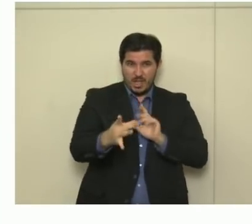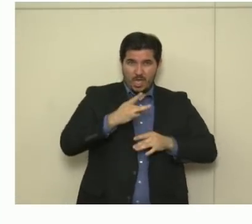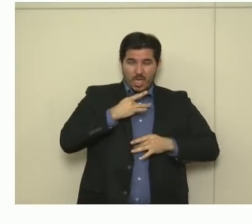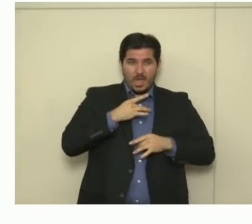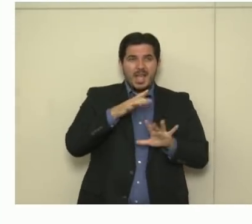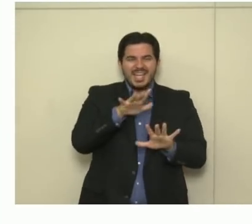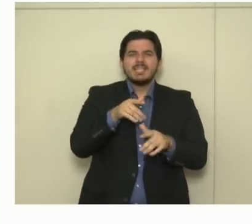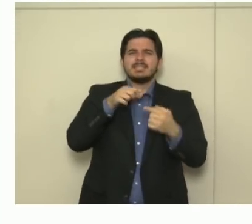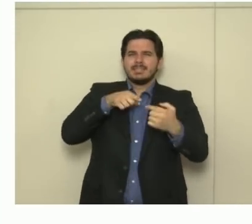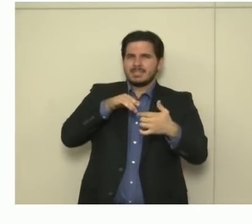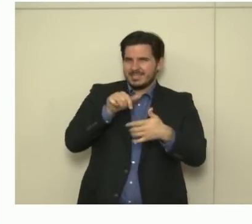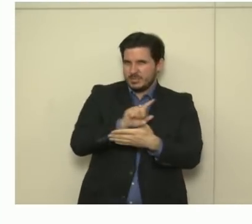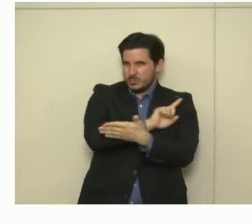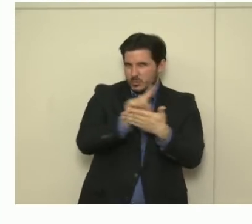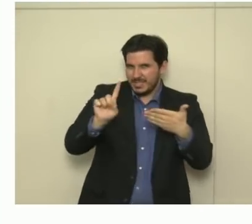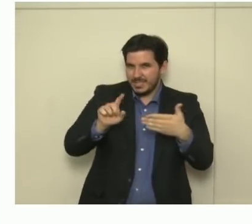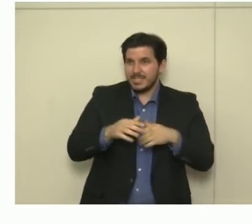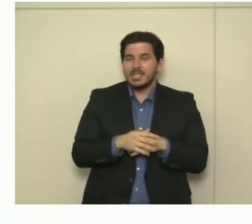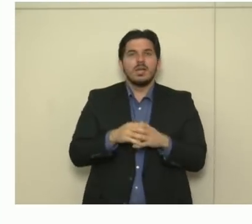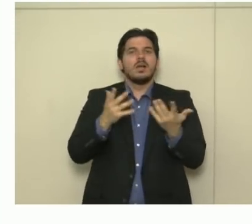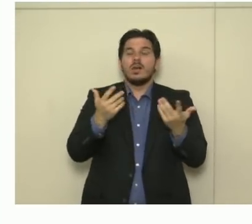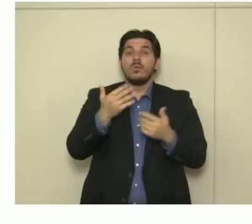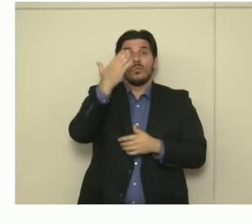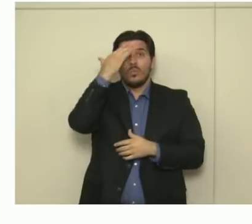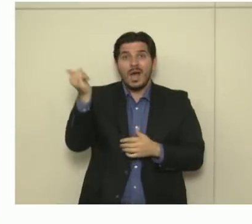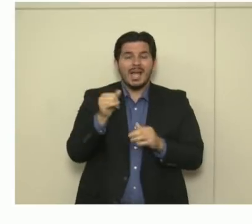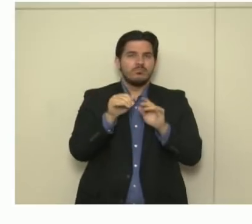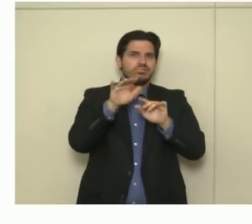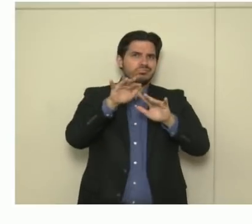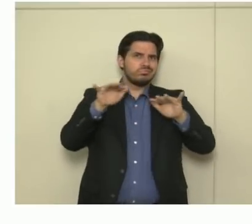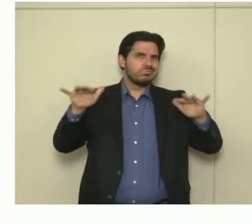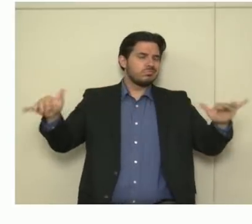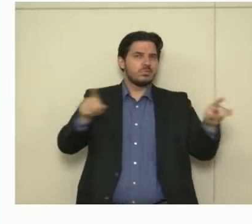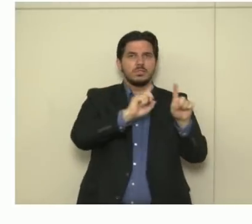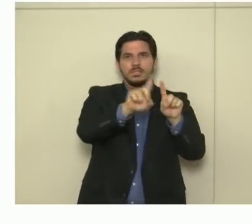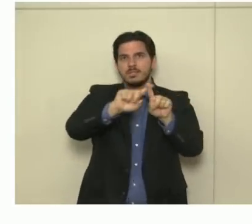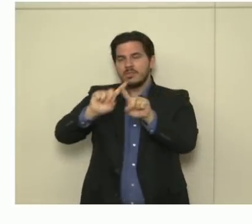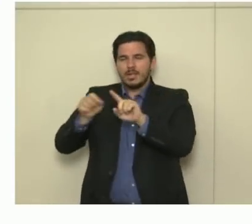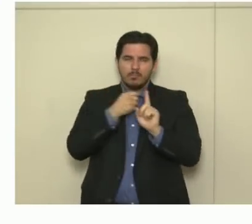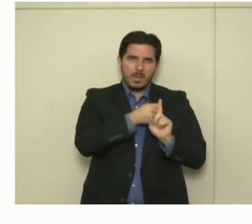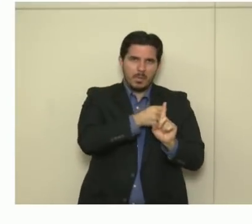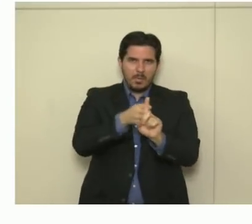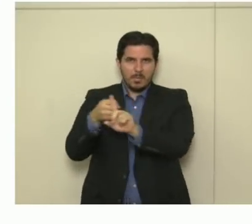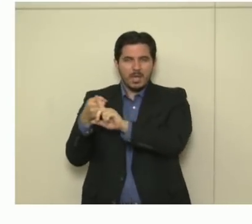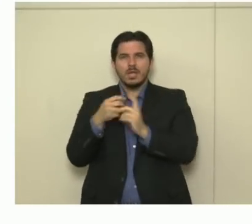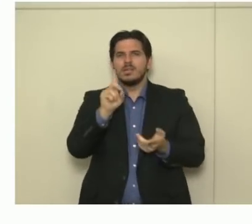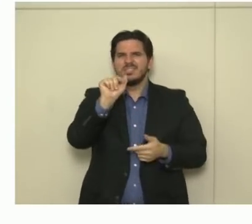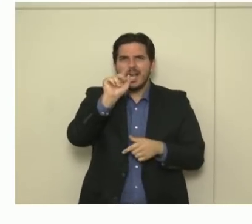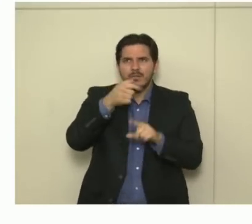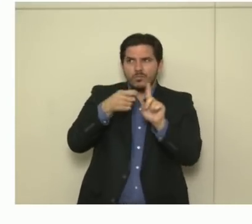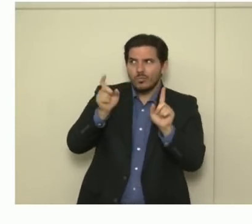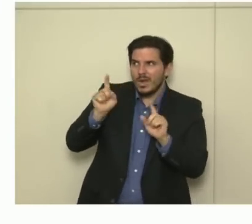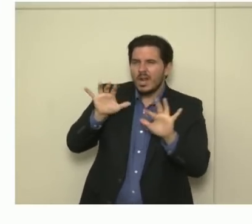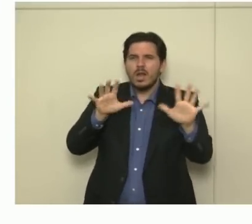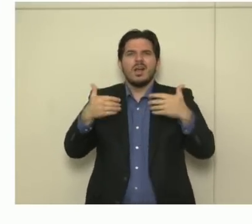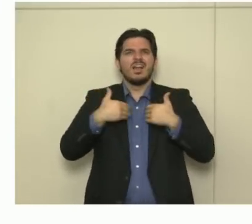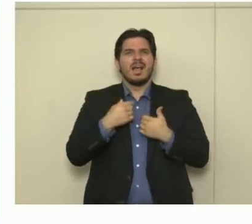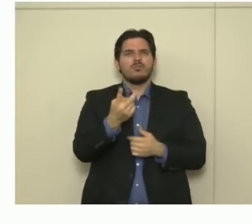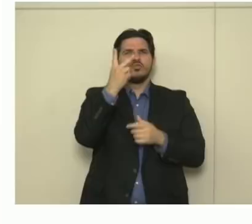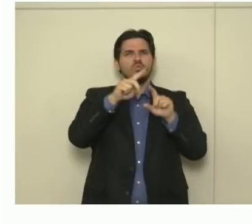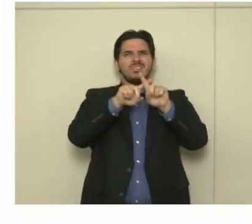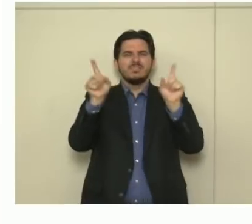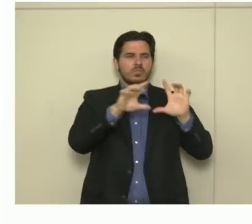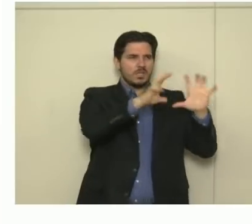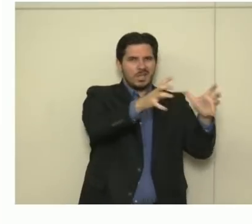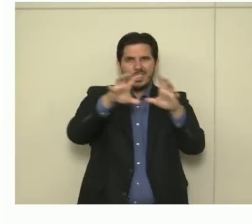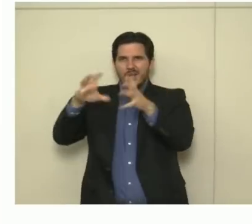little bit this week. There's a variety of reasons for this. It's not just one thing. Some data issues. We're working out of 2 different databases. Hopefully